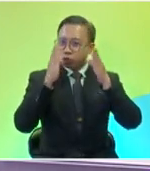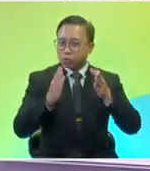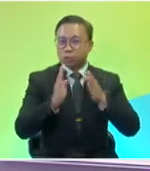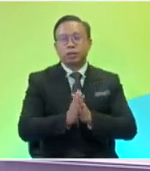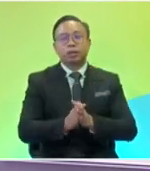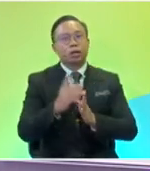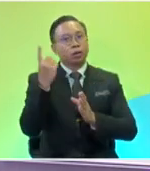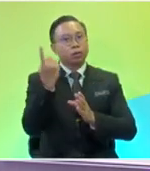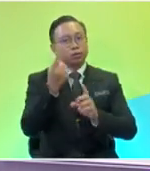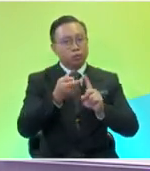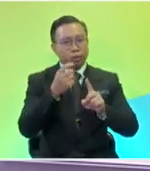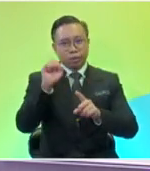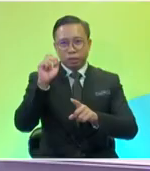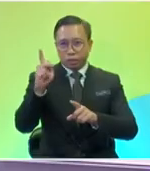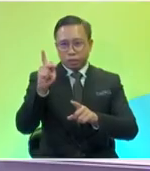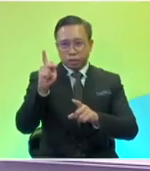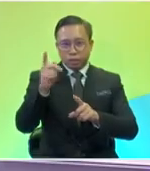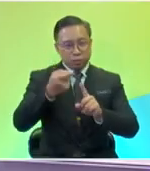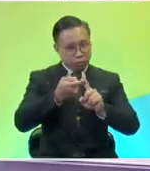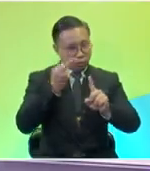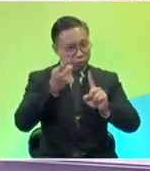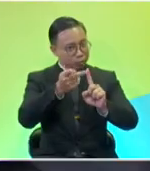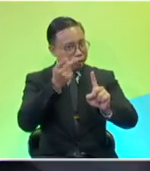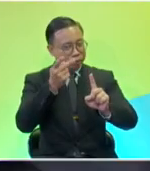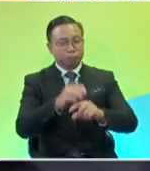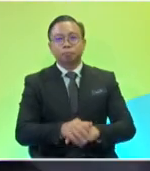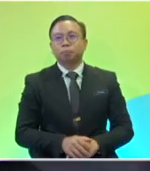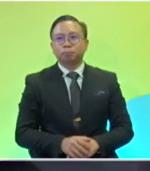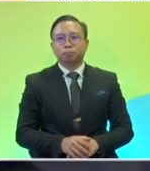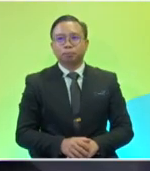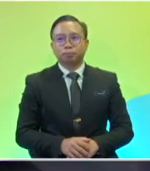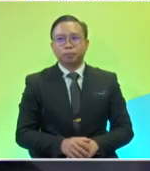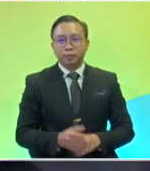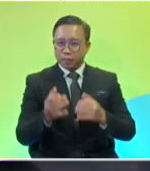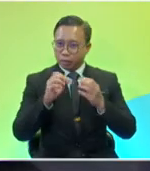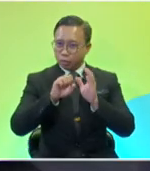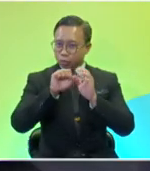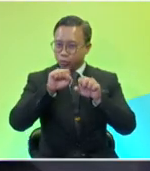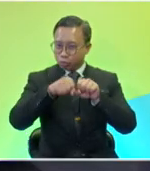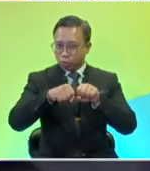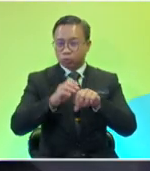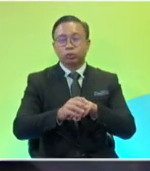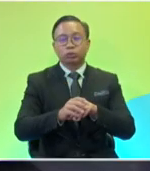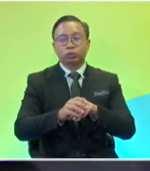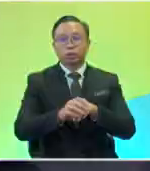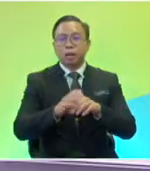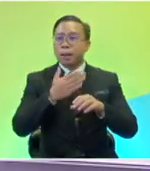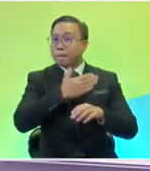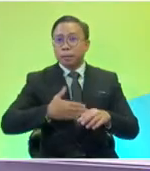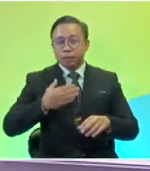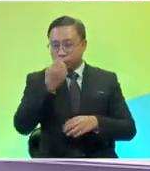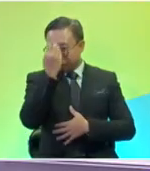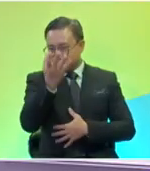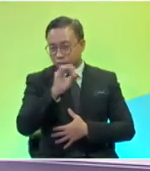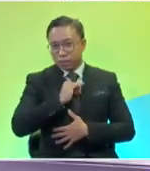all the way from SK Jelatong, Pulau Pinang. Am I right, Teacher? Yes, SK Jelatong. All right. So for this segment, please tell me what we have,